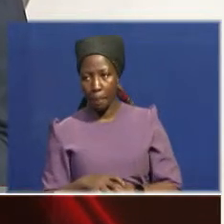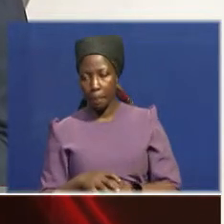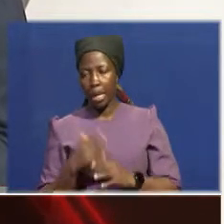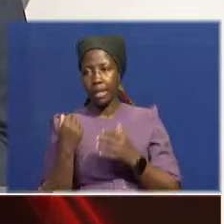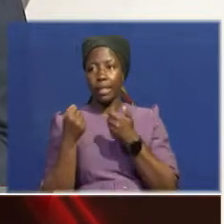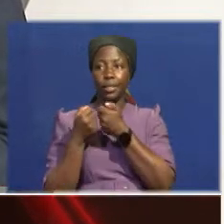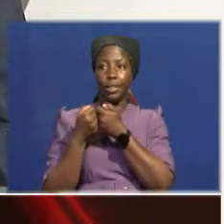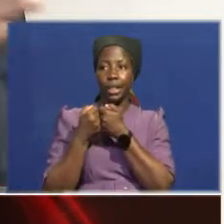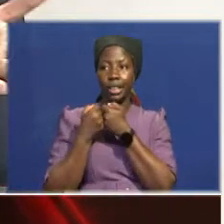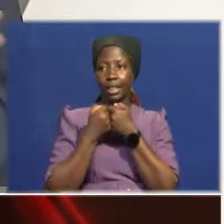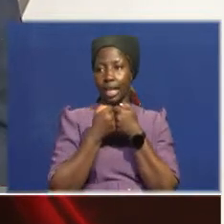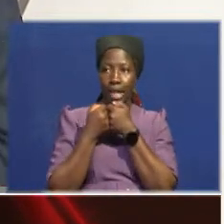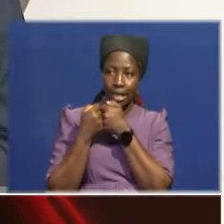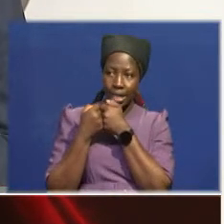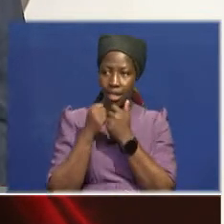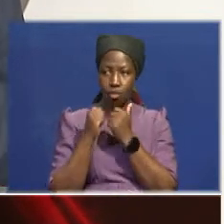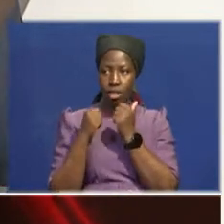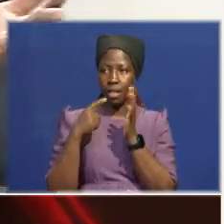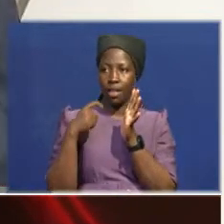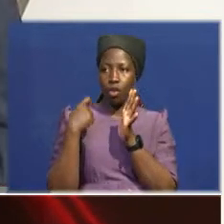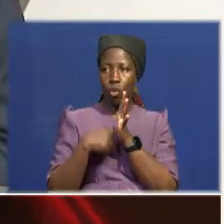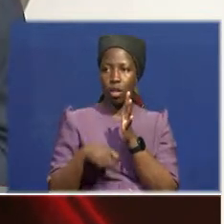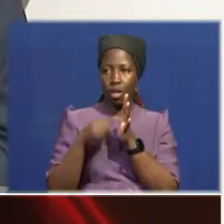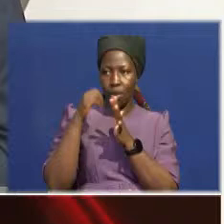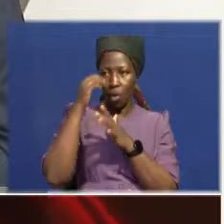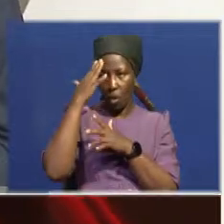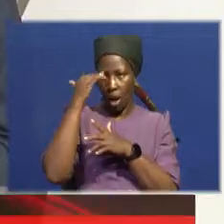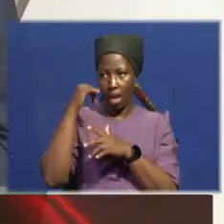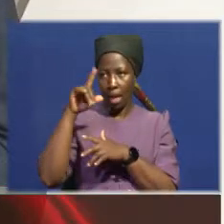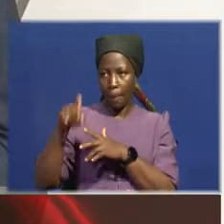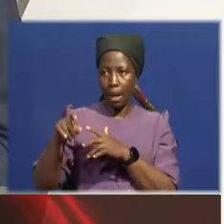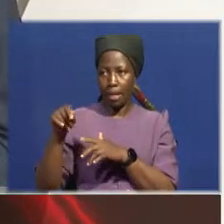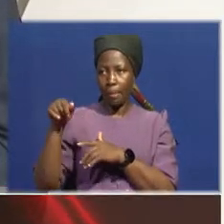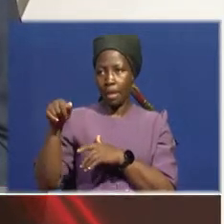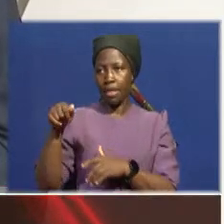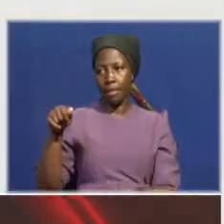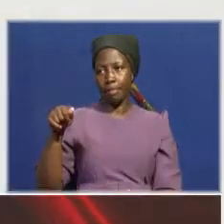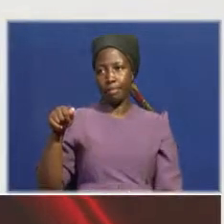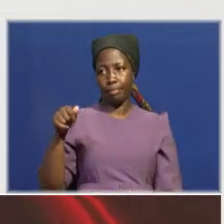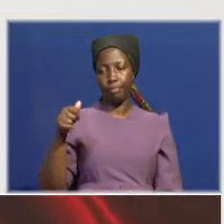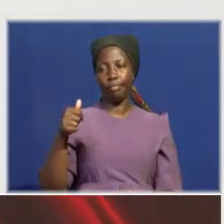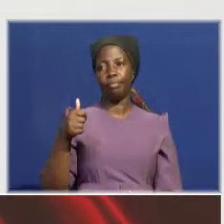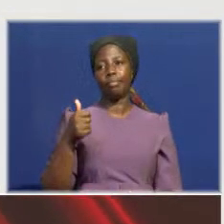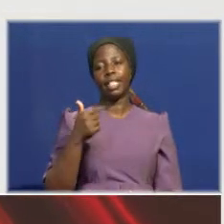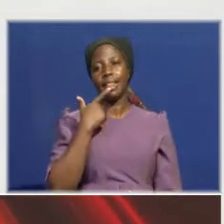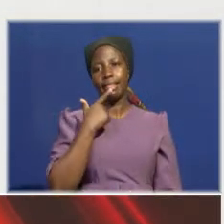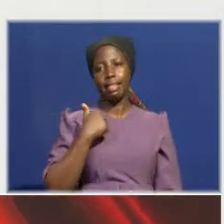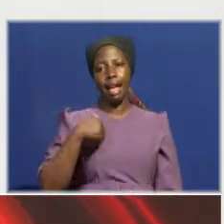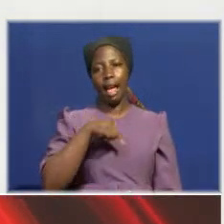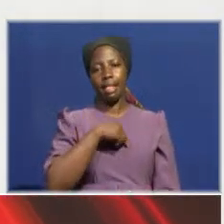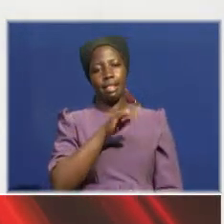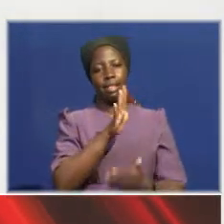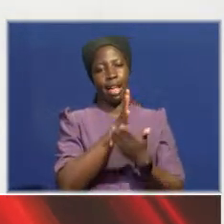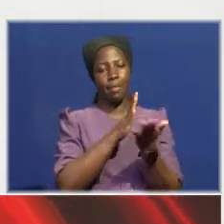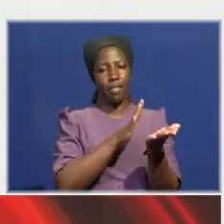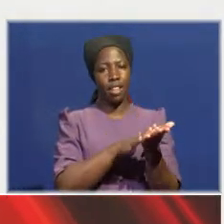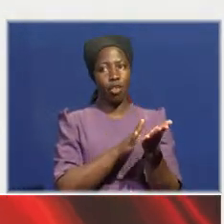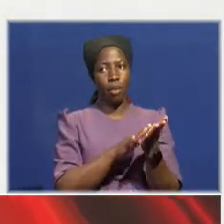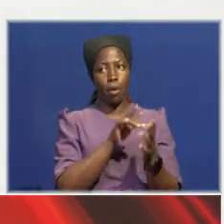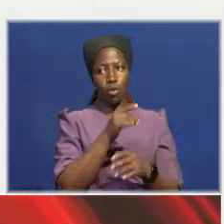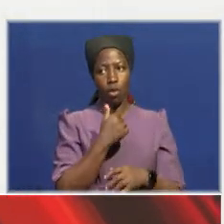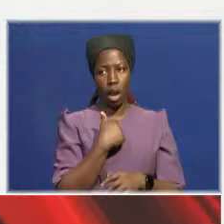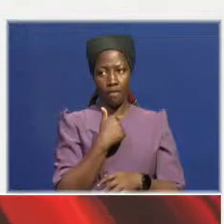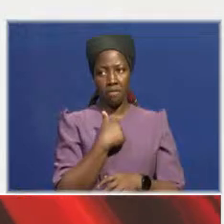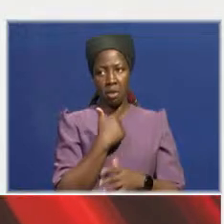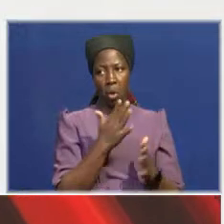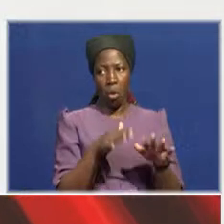Challenges is the cost, because it comes with a cost. Mm-hmm. Yeah. Mm-hmm. And tell us some of the recommendations you might have or policies that you